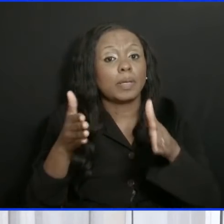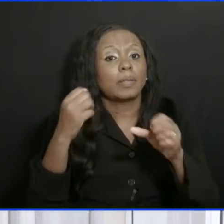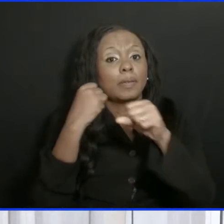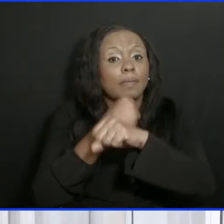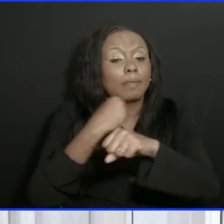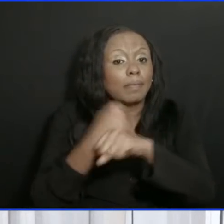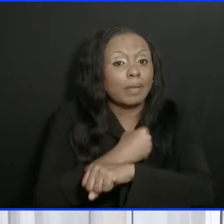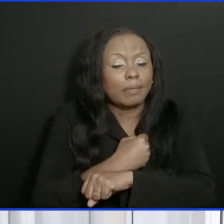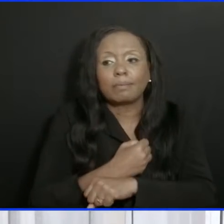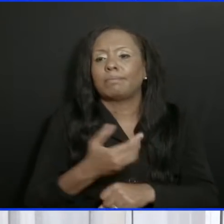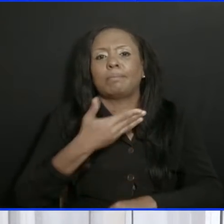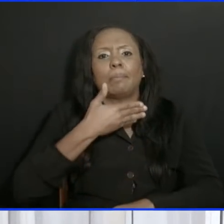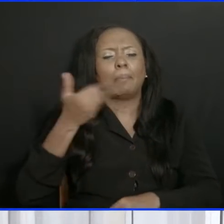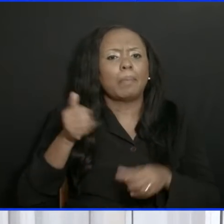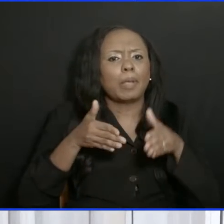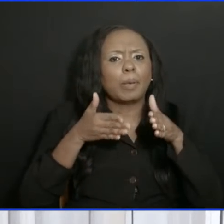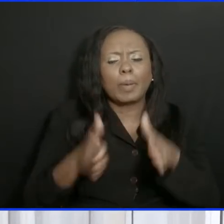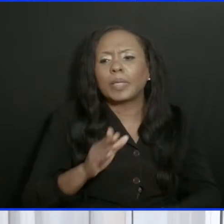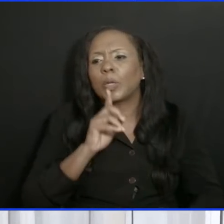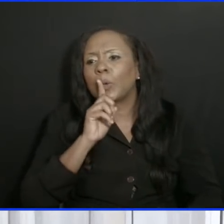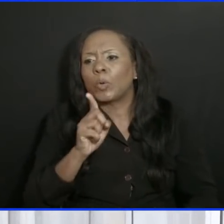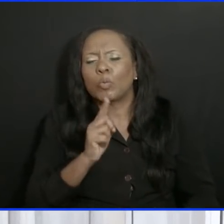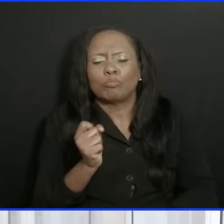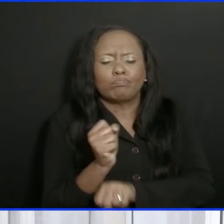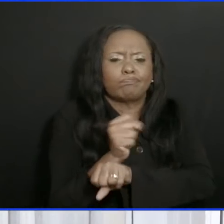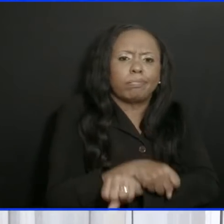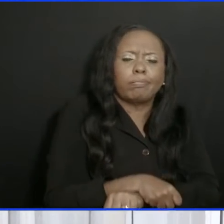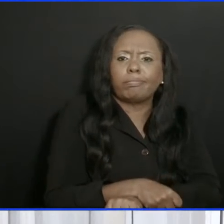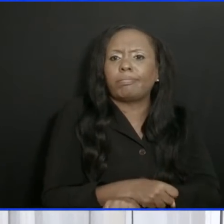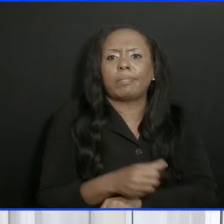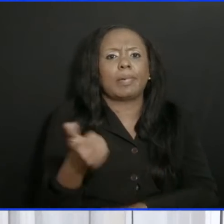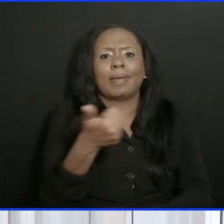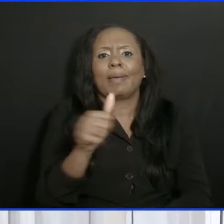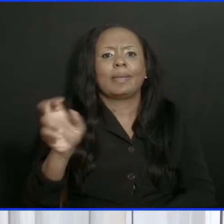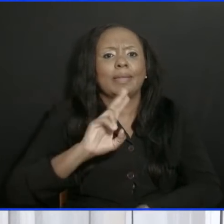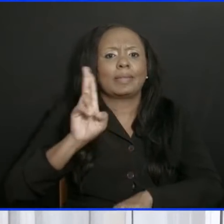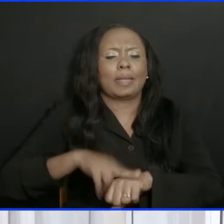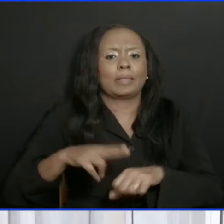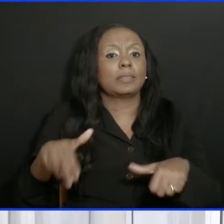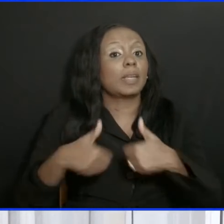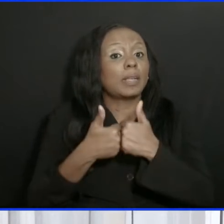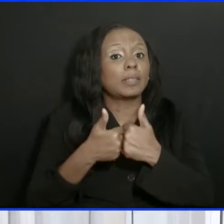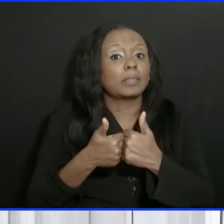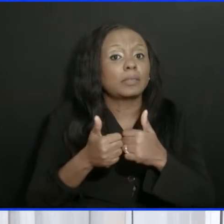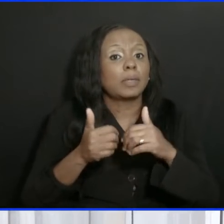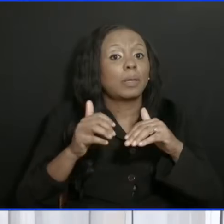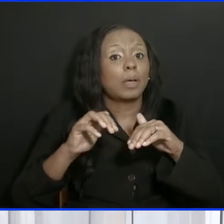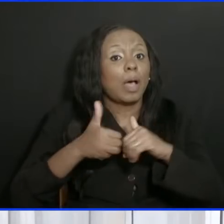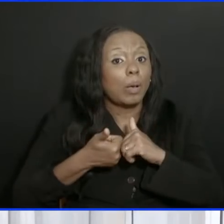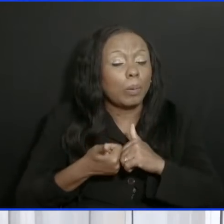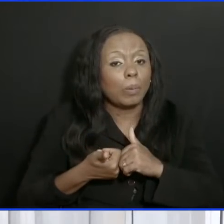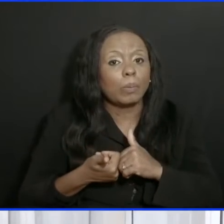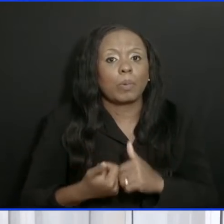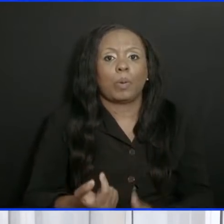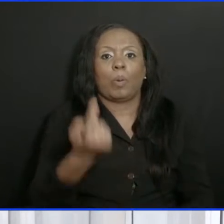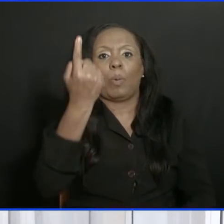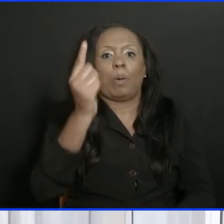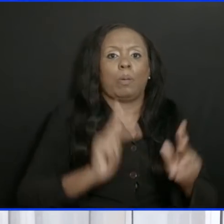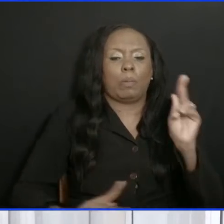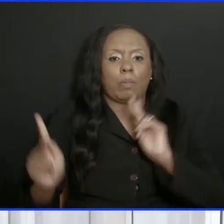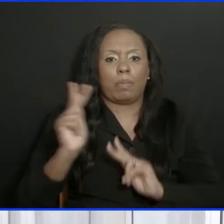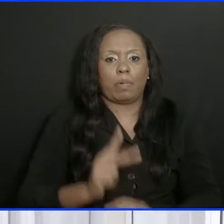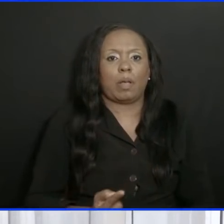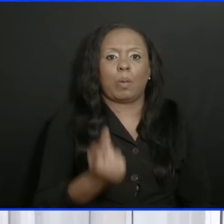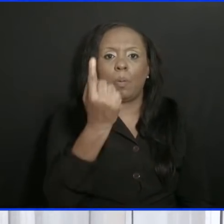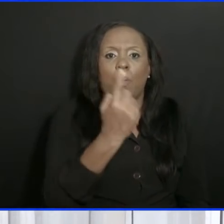pandemic, the best way to fight all of the major national challenges that we have, is for us to do so as one people with